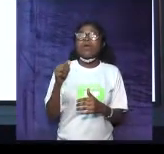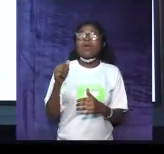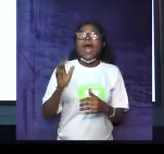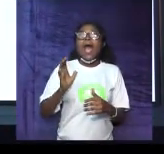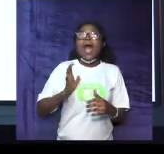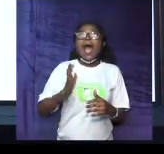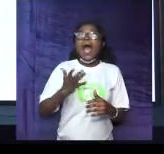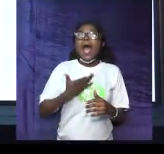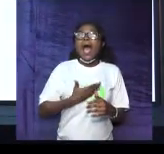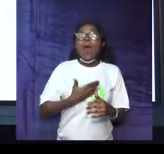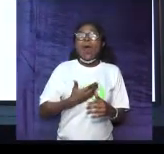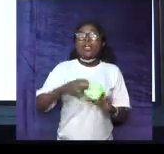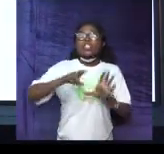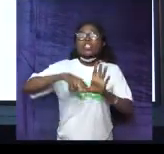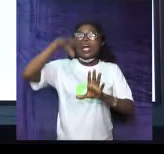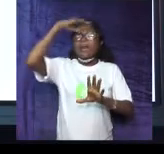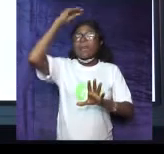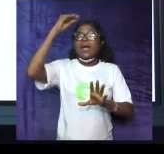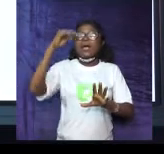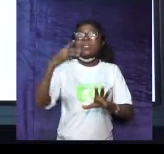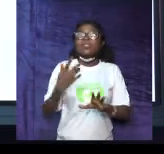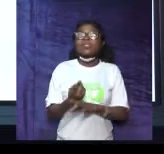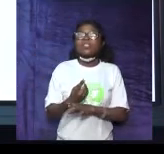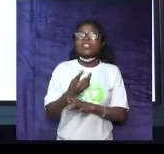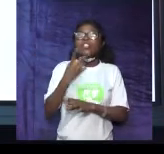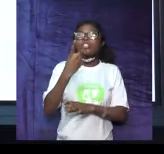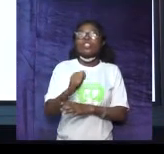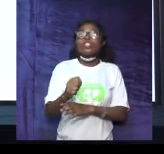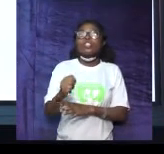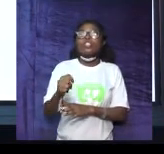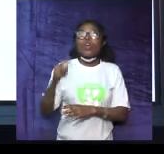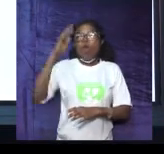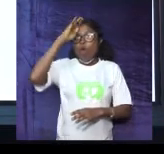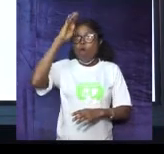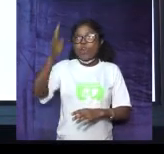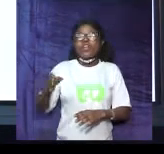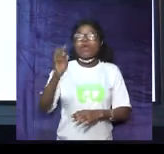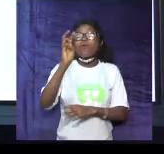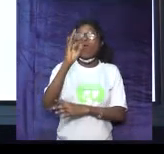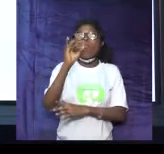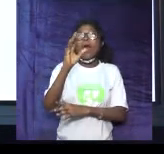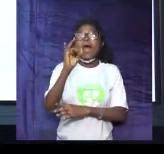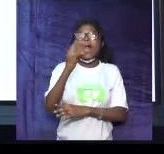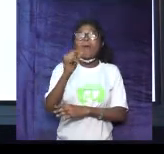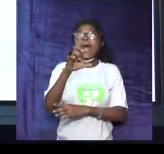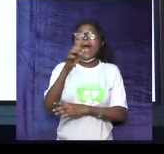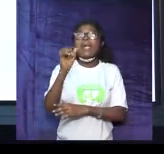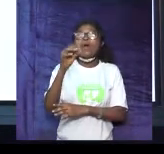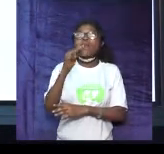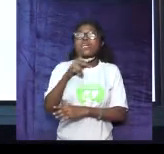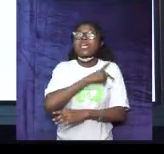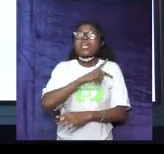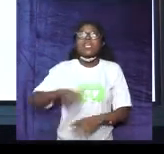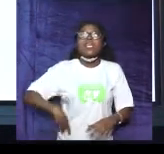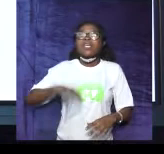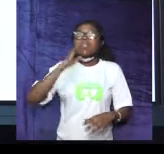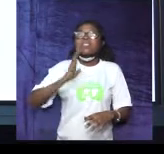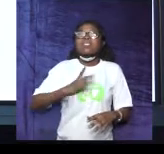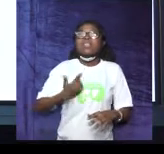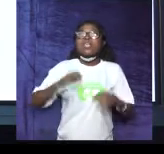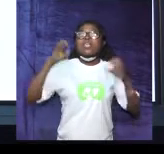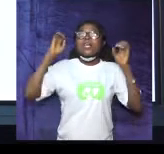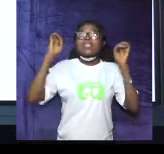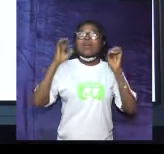Yes. Honorable Wahab Alawiye King is the executive chairman of Lasubeb. Fact